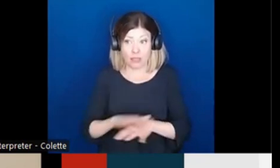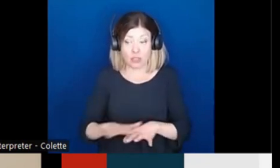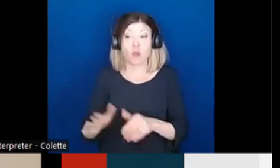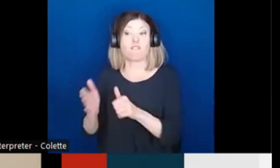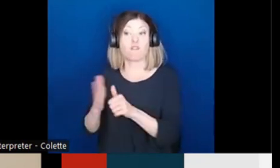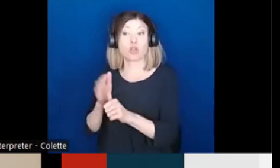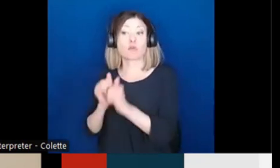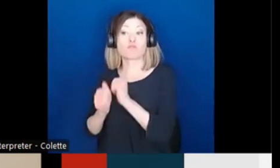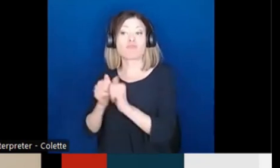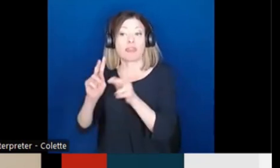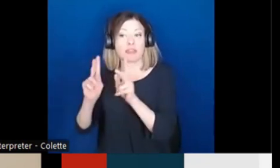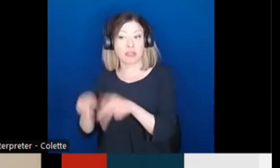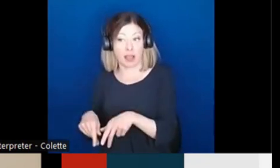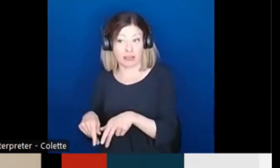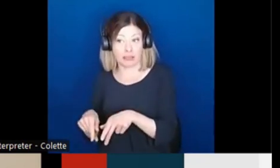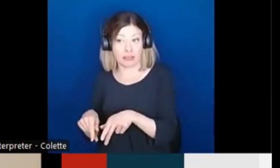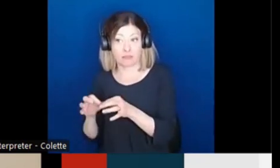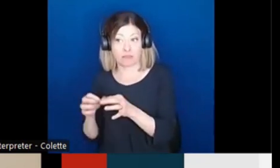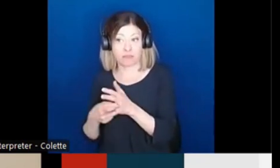died in